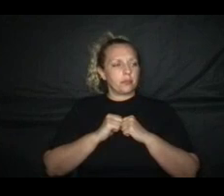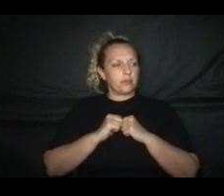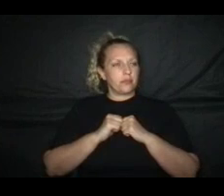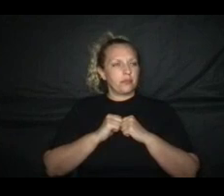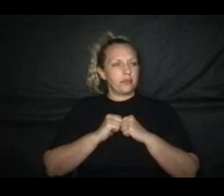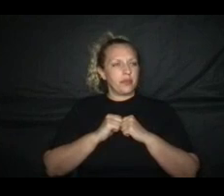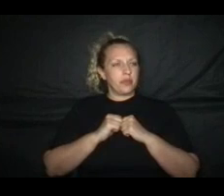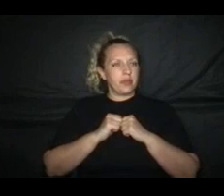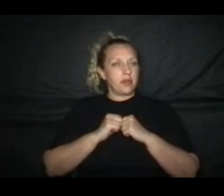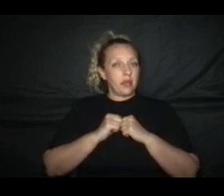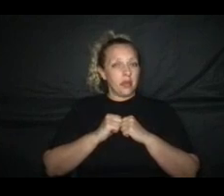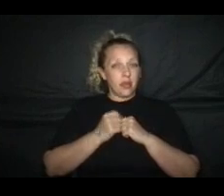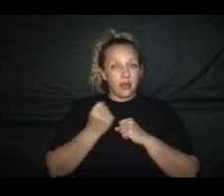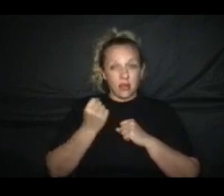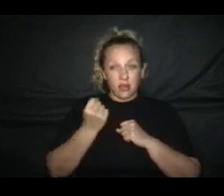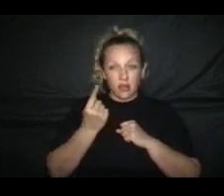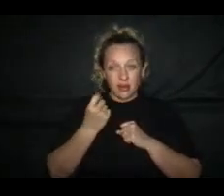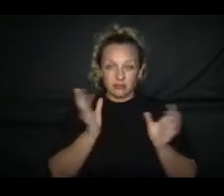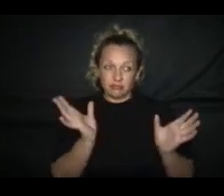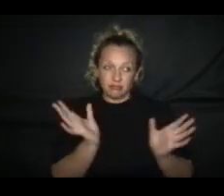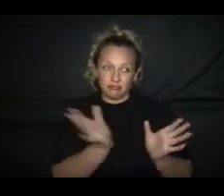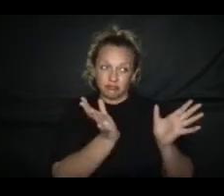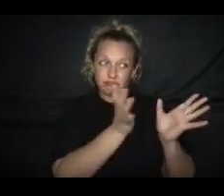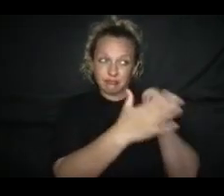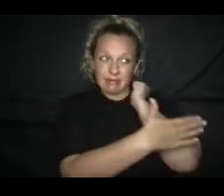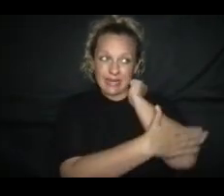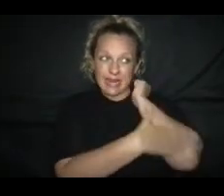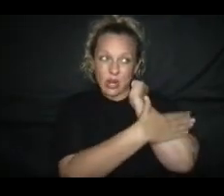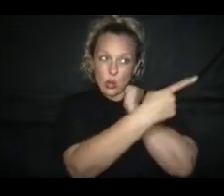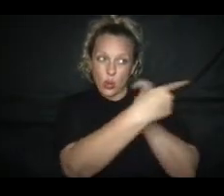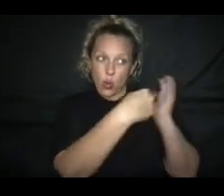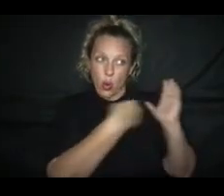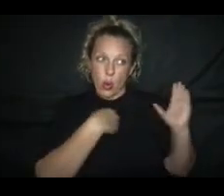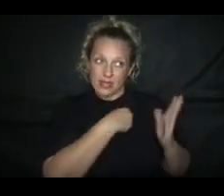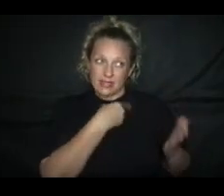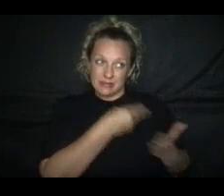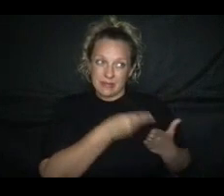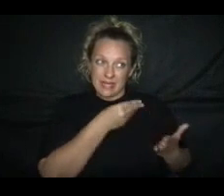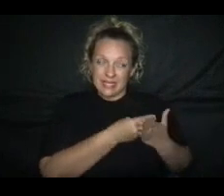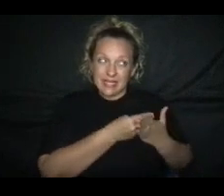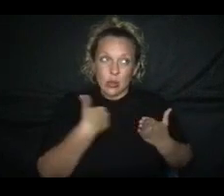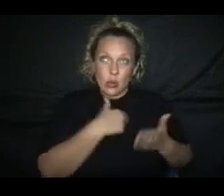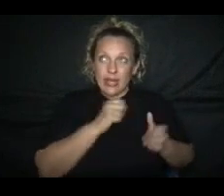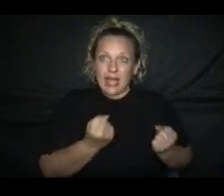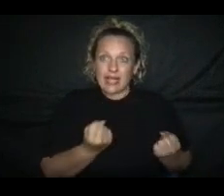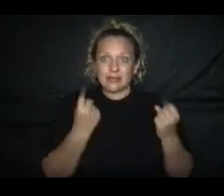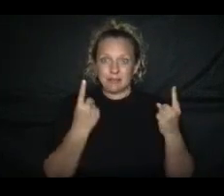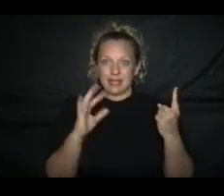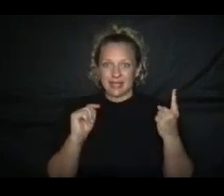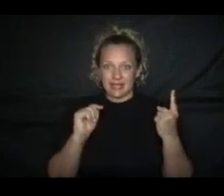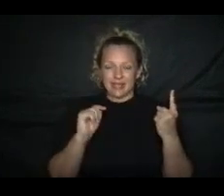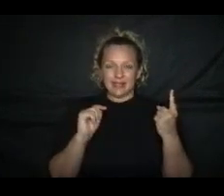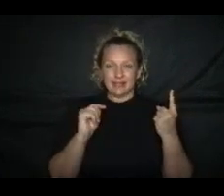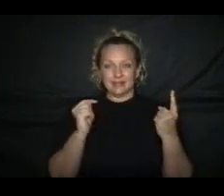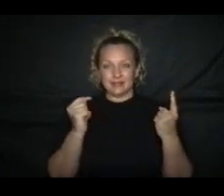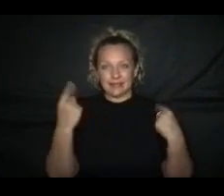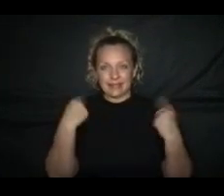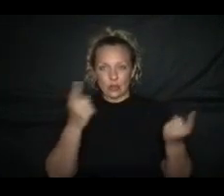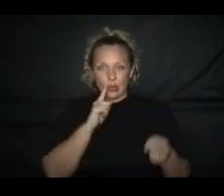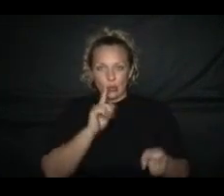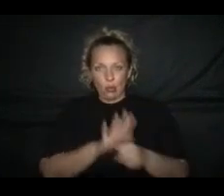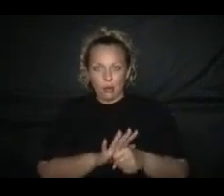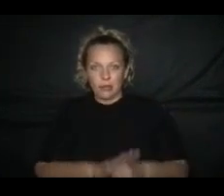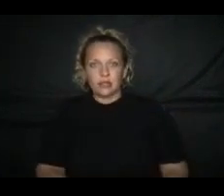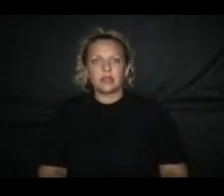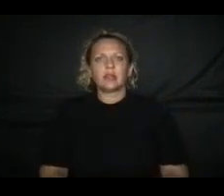money, and that would be a nice place to spend it since we've been promised that. Absolutely, and just so you know, and we couldn't